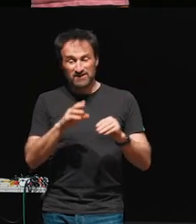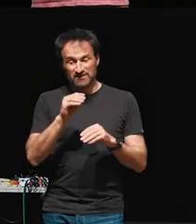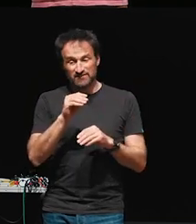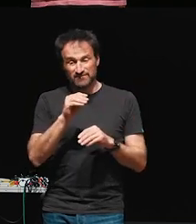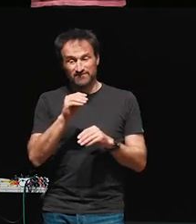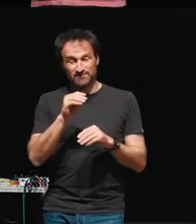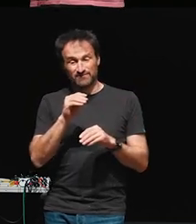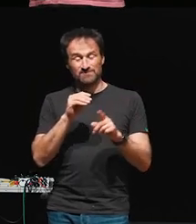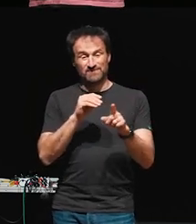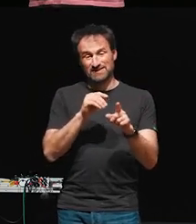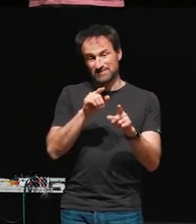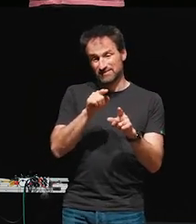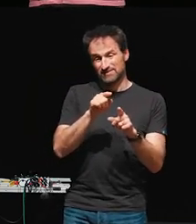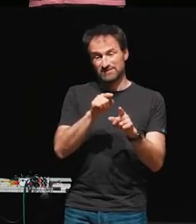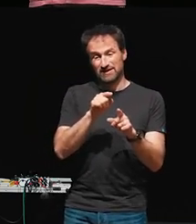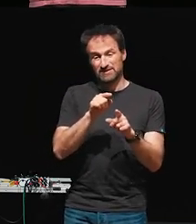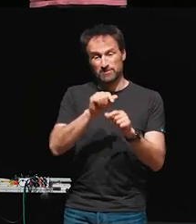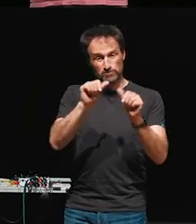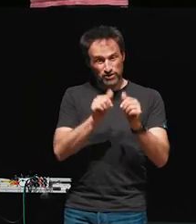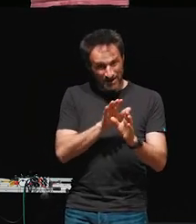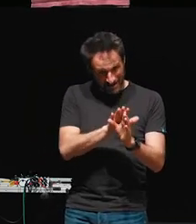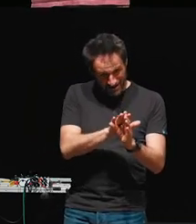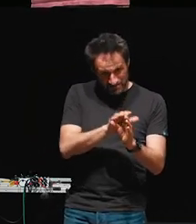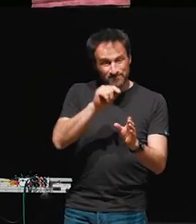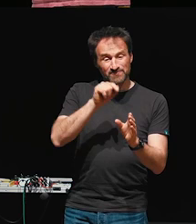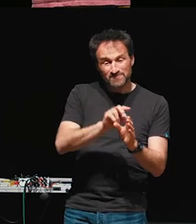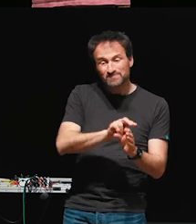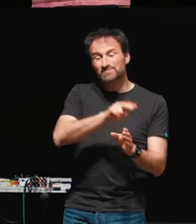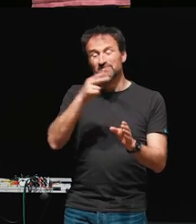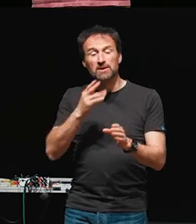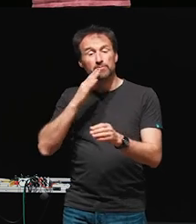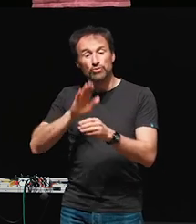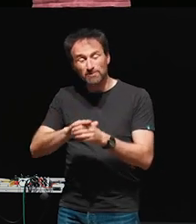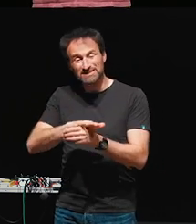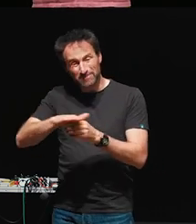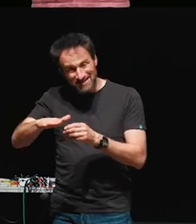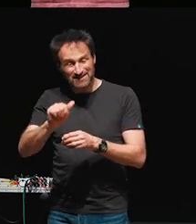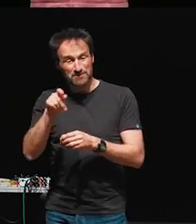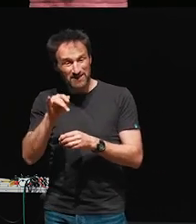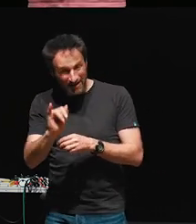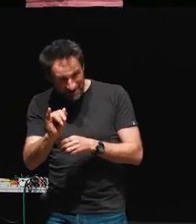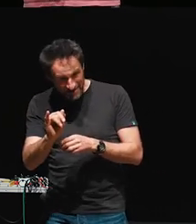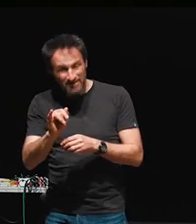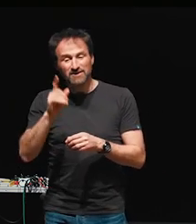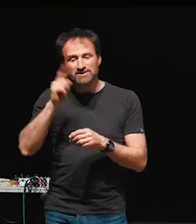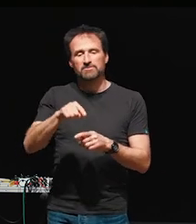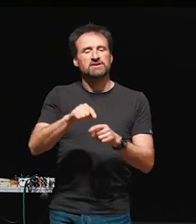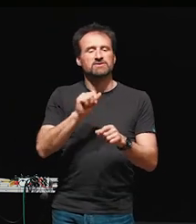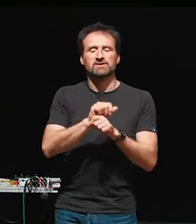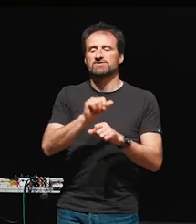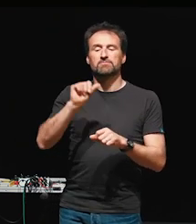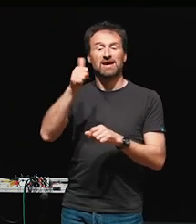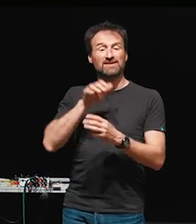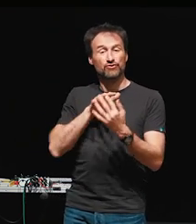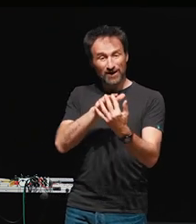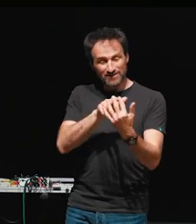defined, create a worker from it, and then give you back a promise-based API to invoke its methods by on the main thread. It's really awesome.